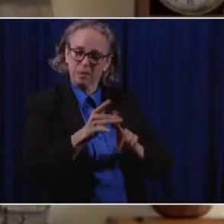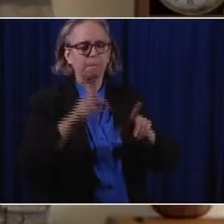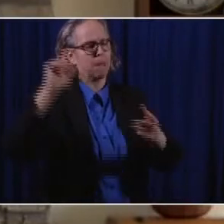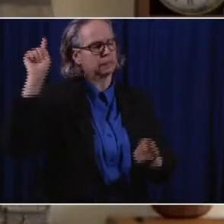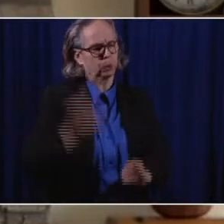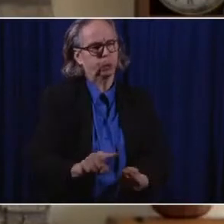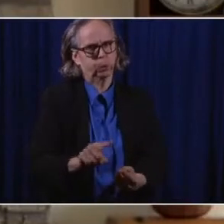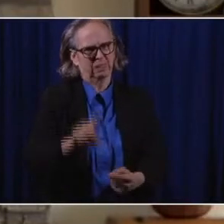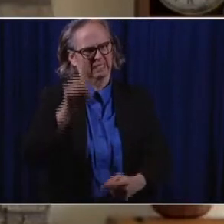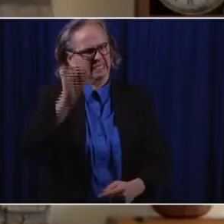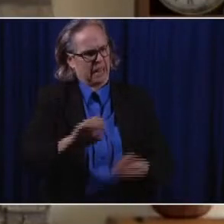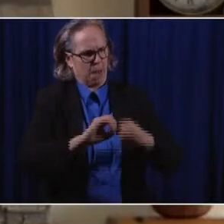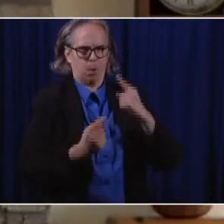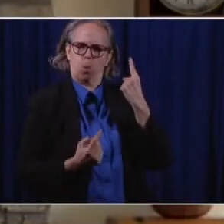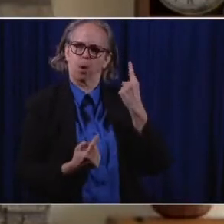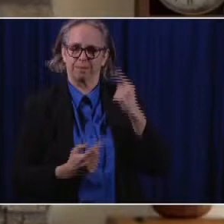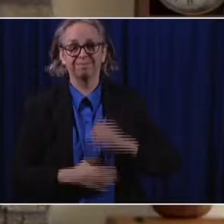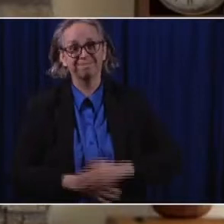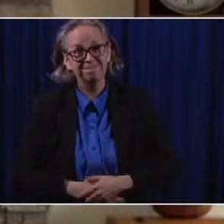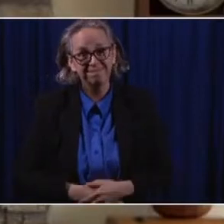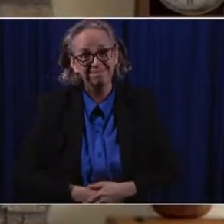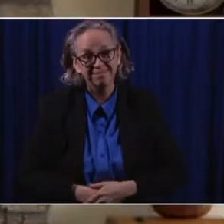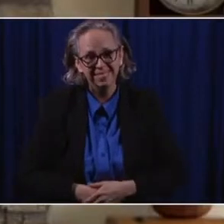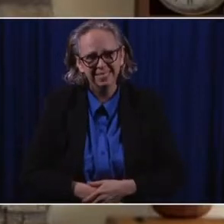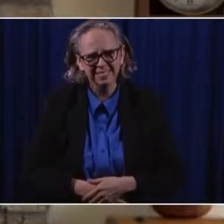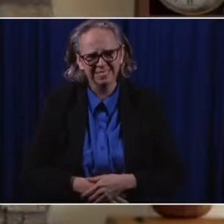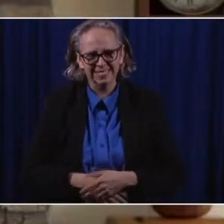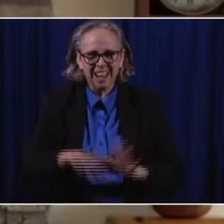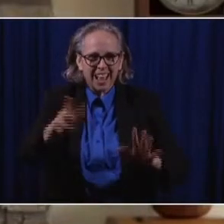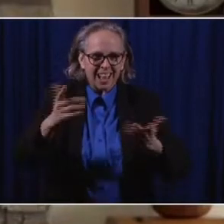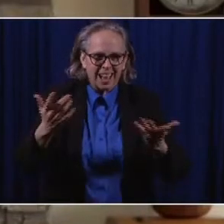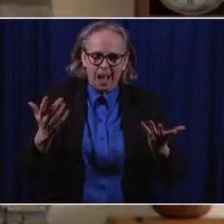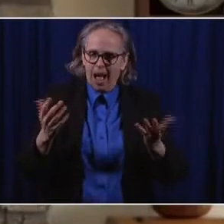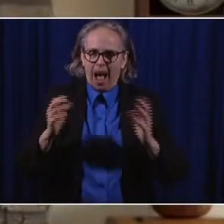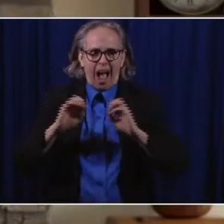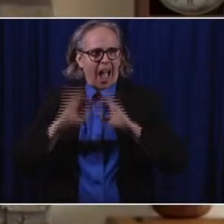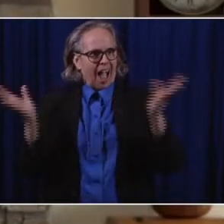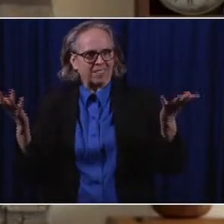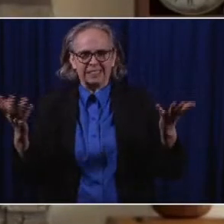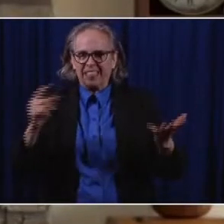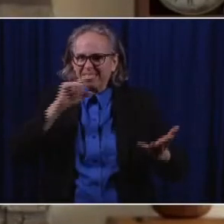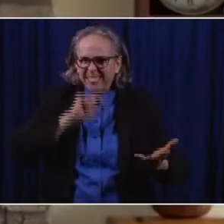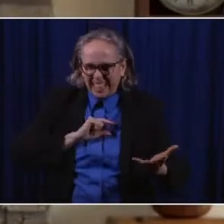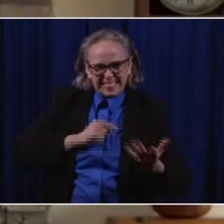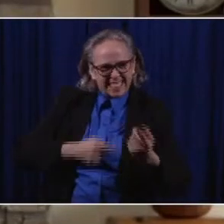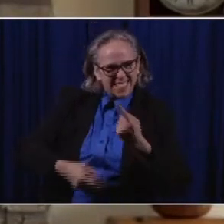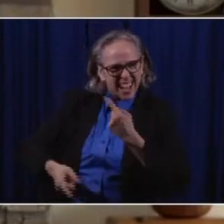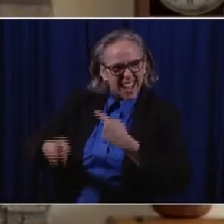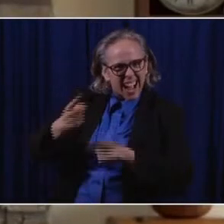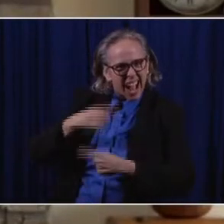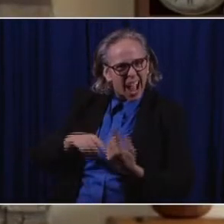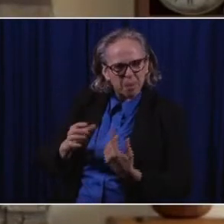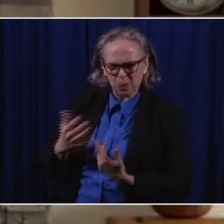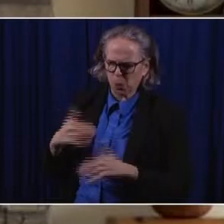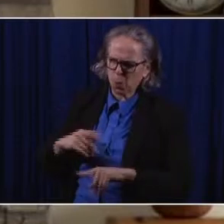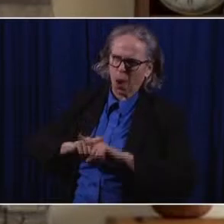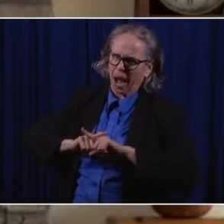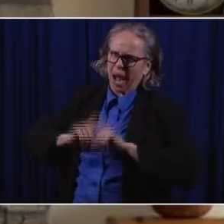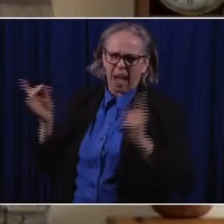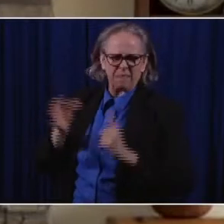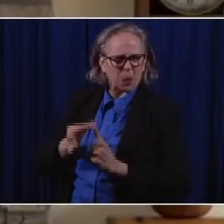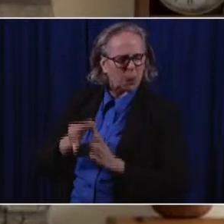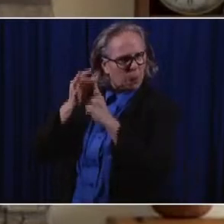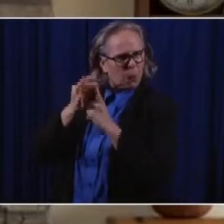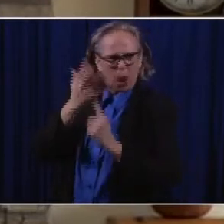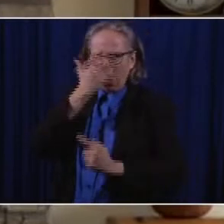Thanksgiving obviously is going to be different, and we've talked about that, about what Fran and I are going to do.